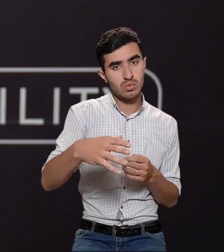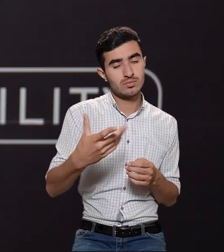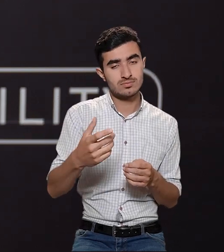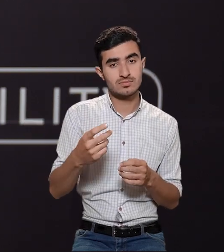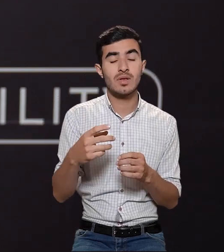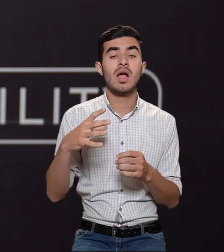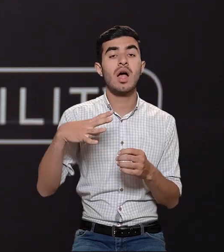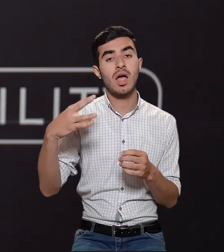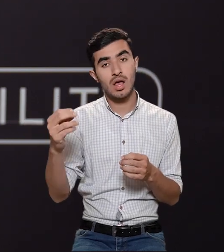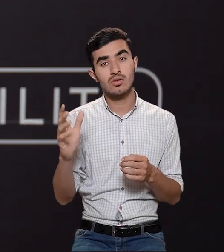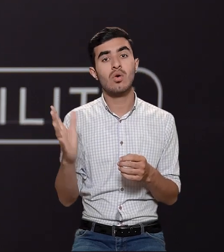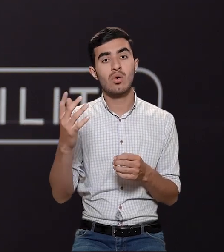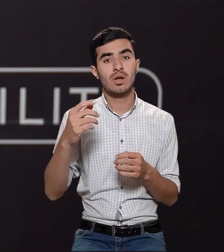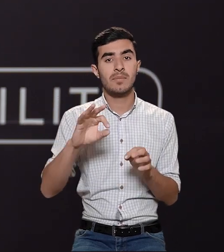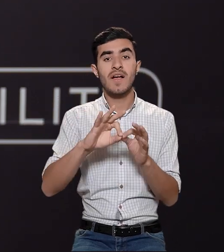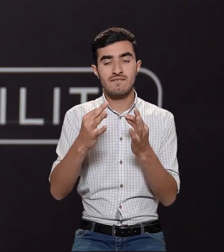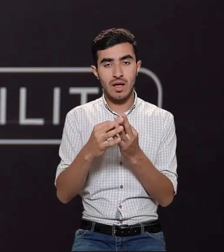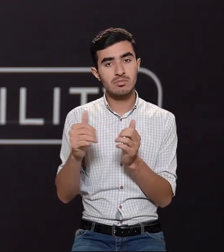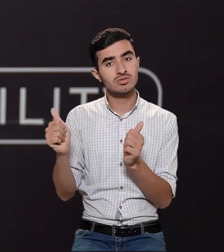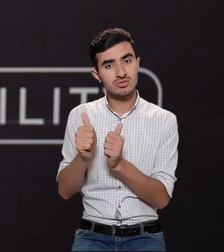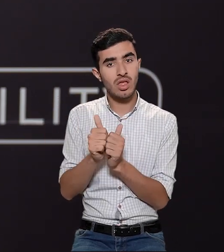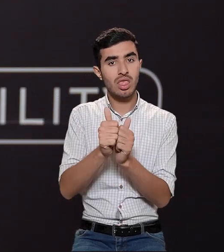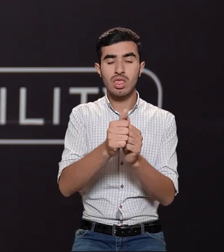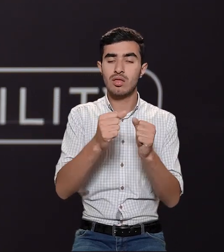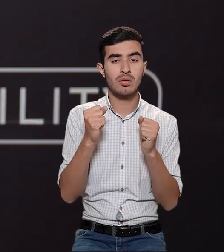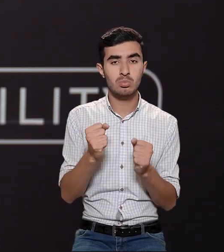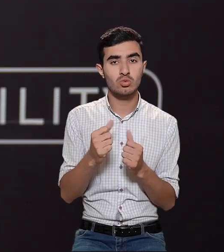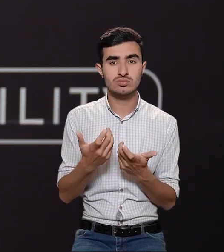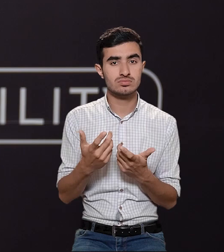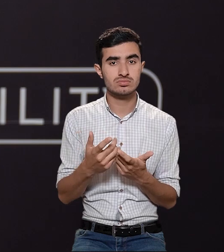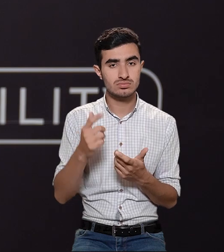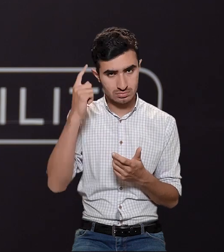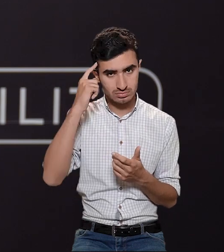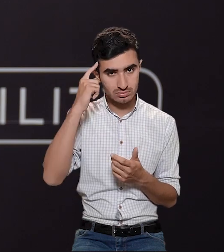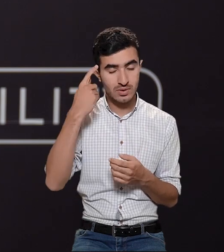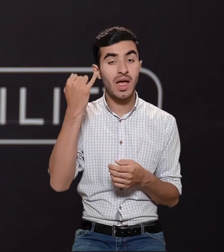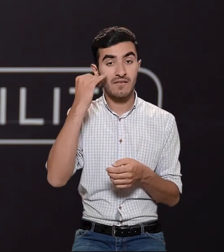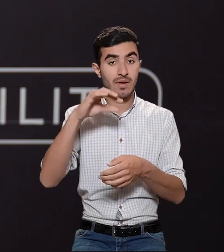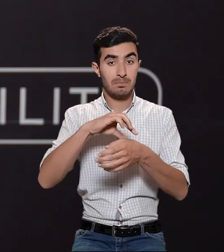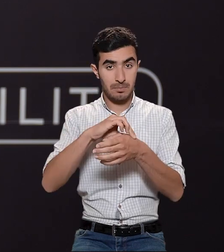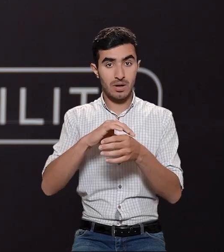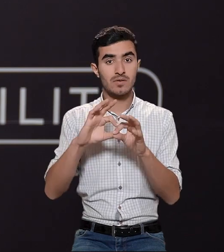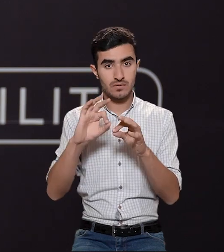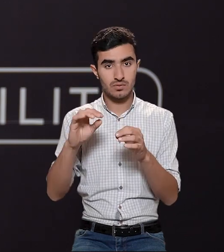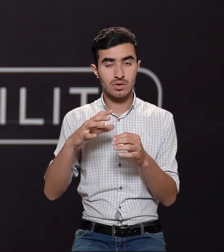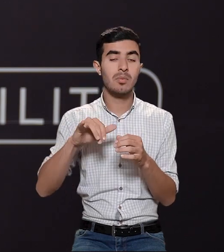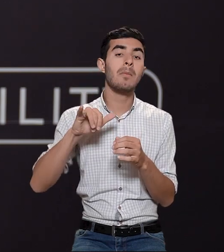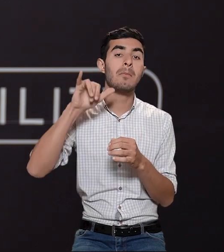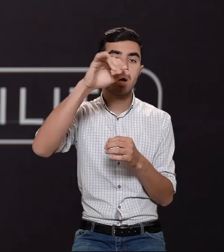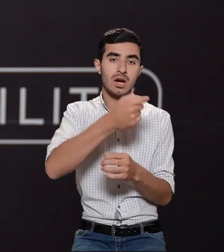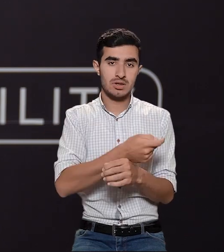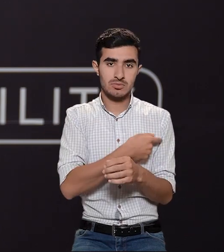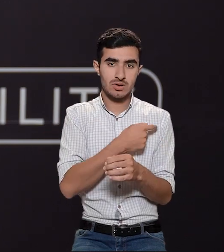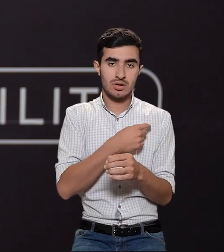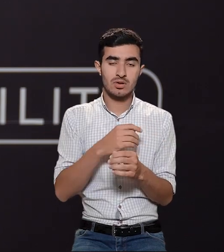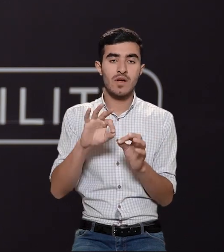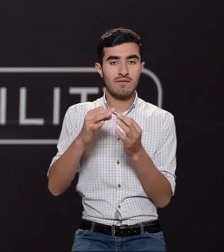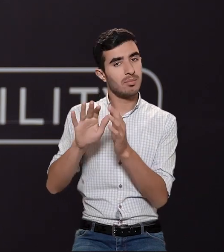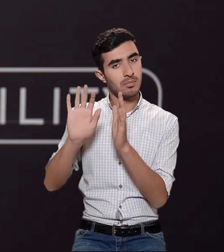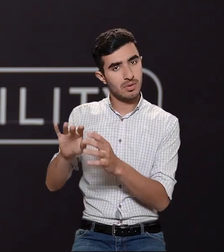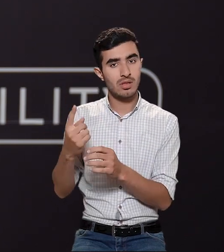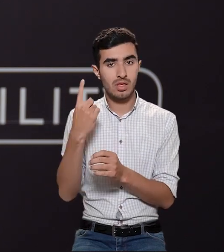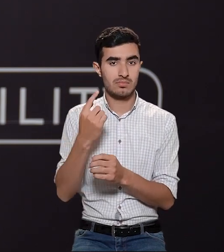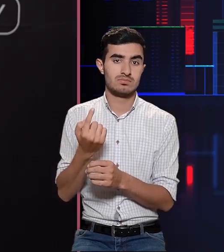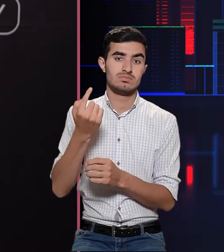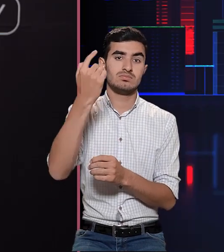to another country for the treatment, you can't take your family with you, because family is a lot of support. You know, one of my friend who